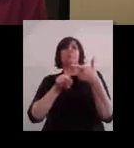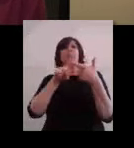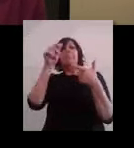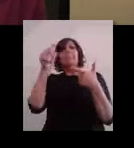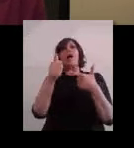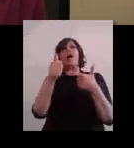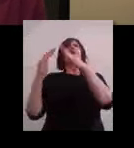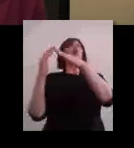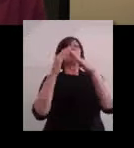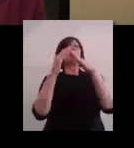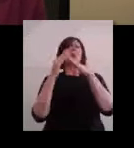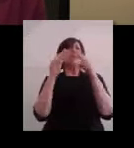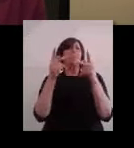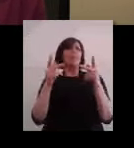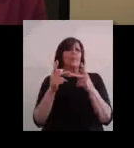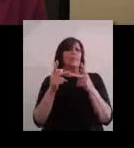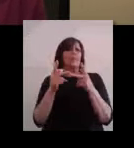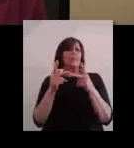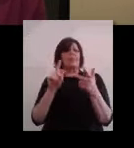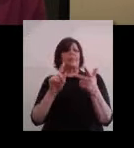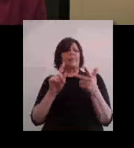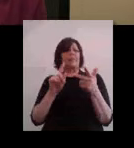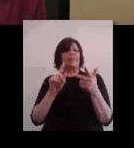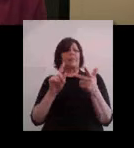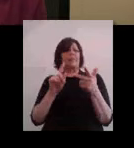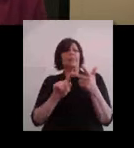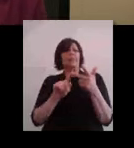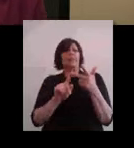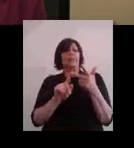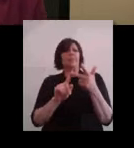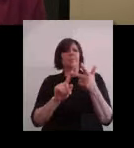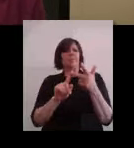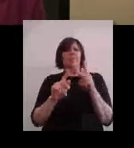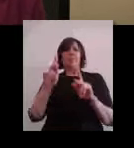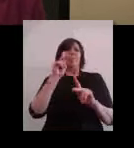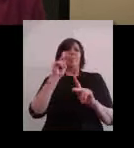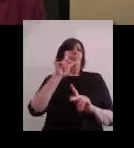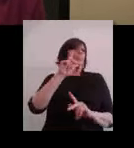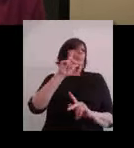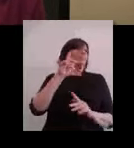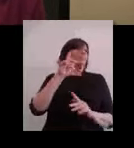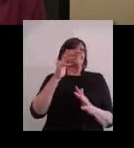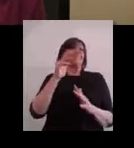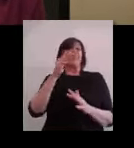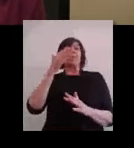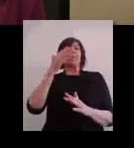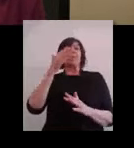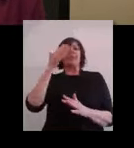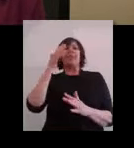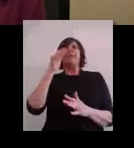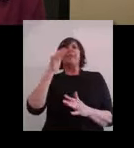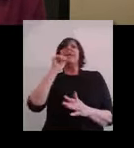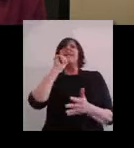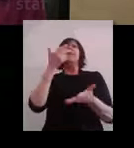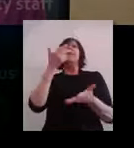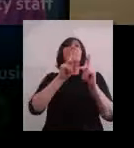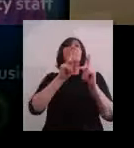settings. So that would also include frontline folks that are not just the physicians. That would include